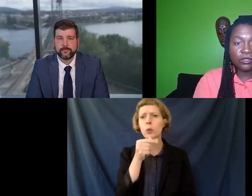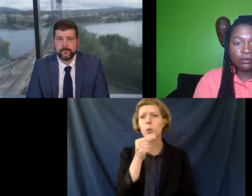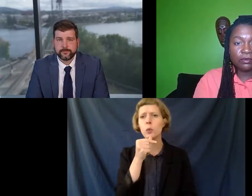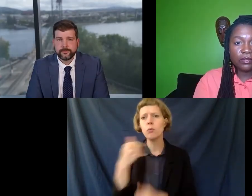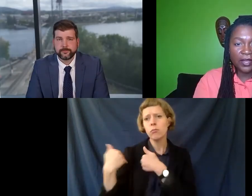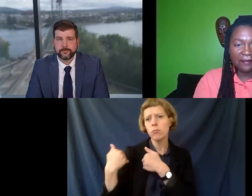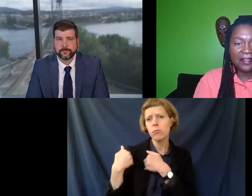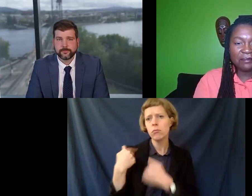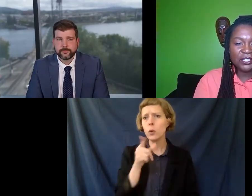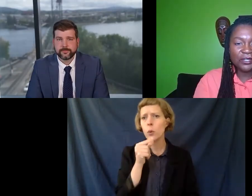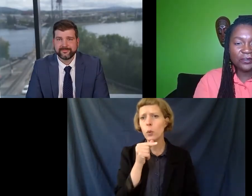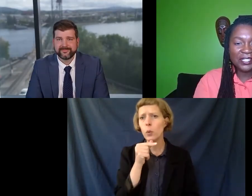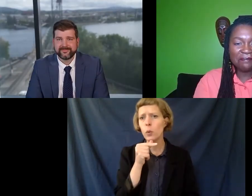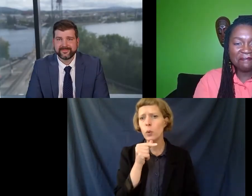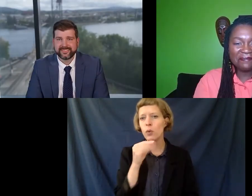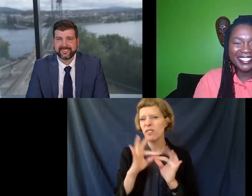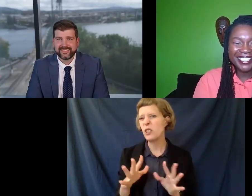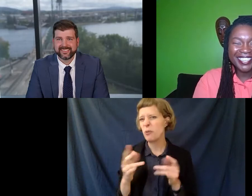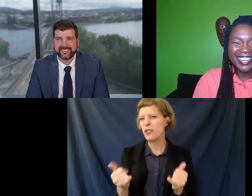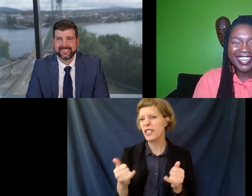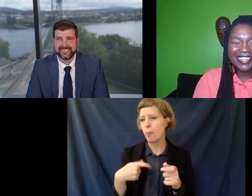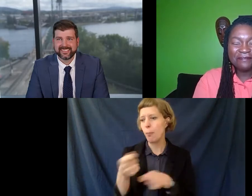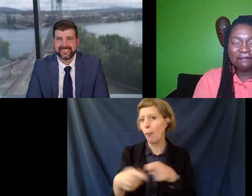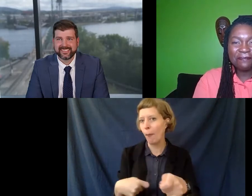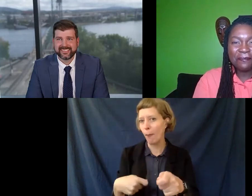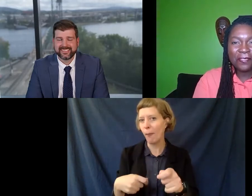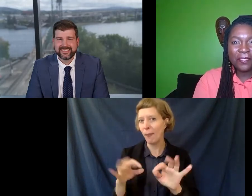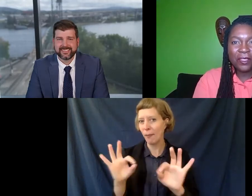there are ASL folks. Okay, I want to make sure we don't lose them.